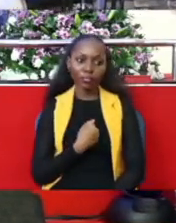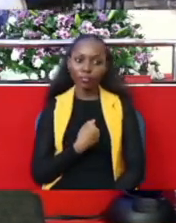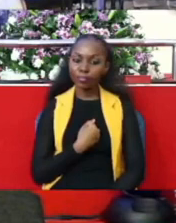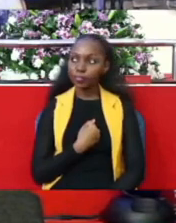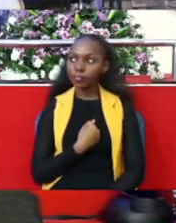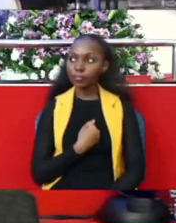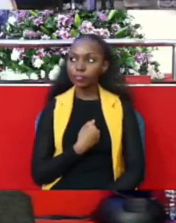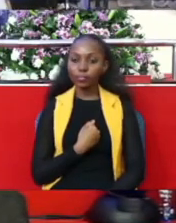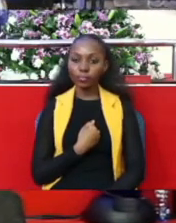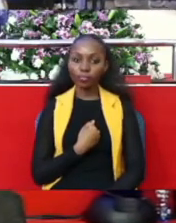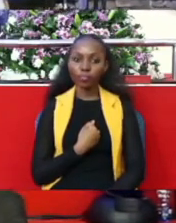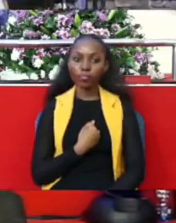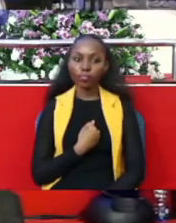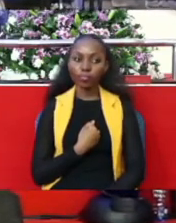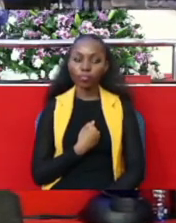In the book of